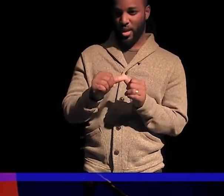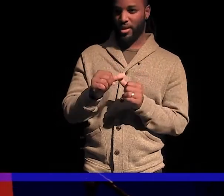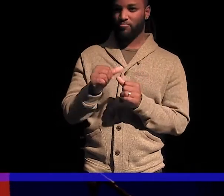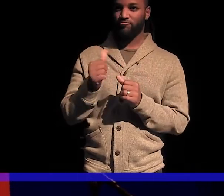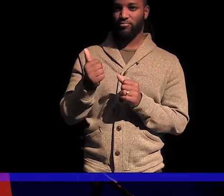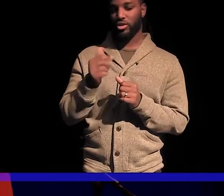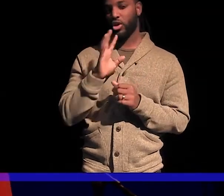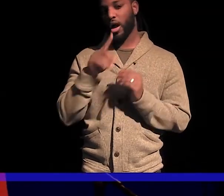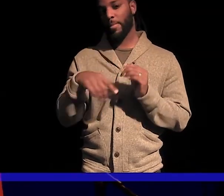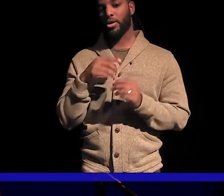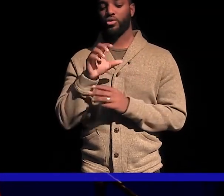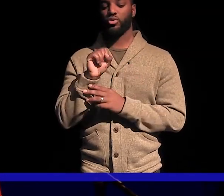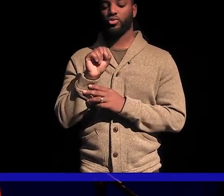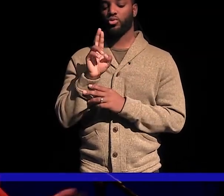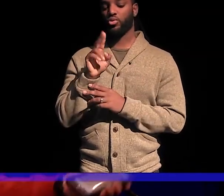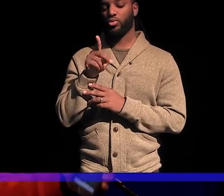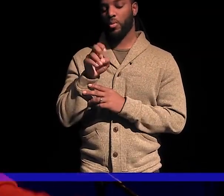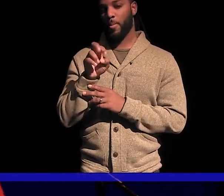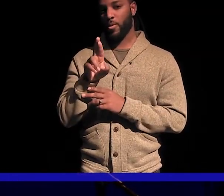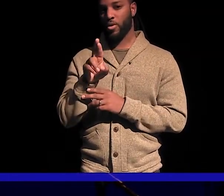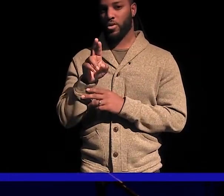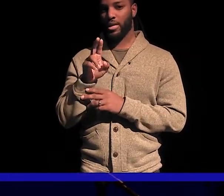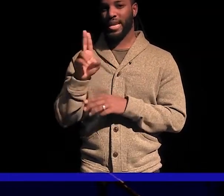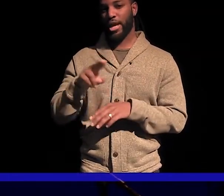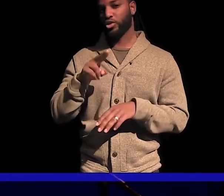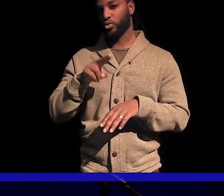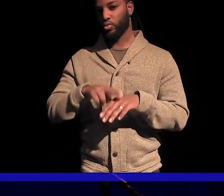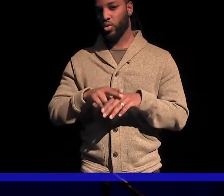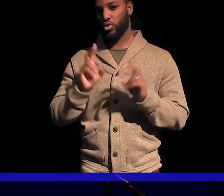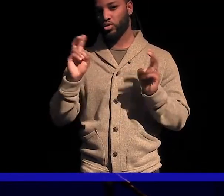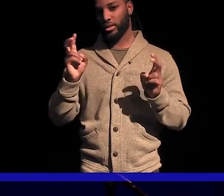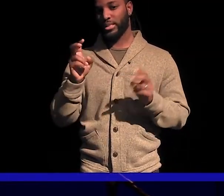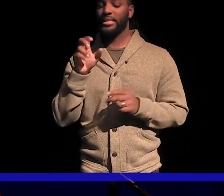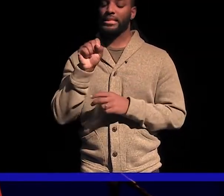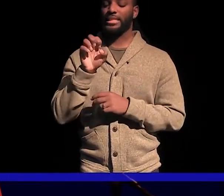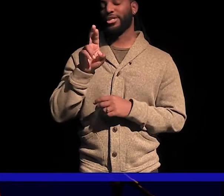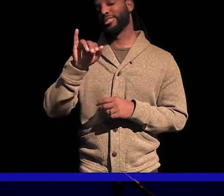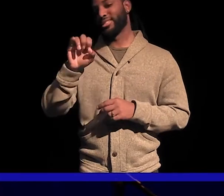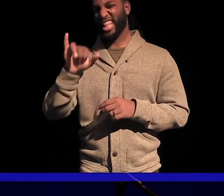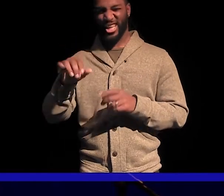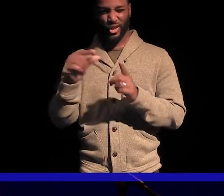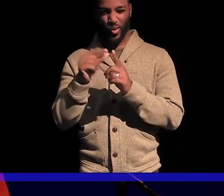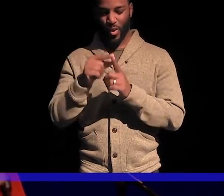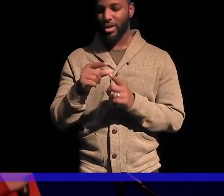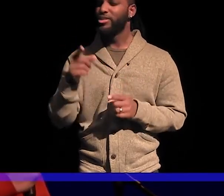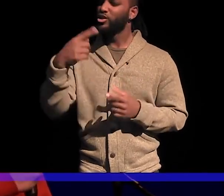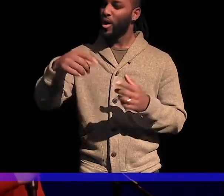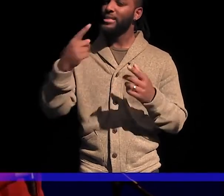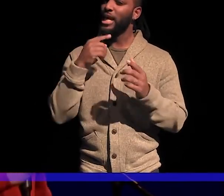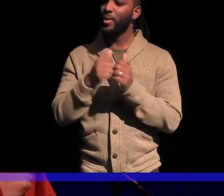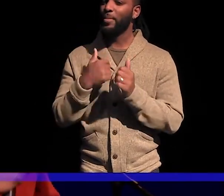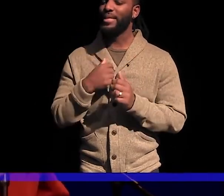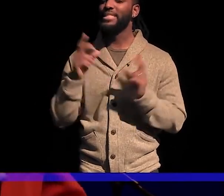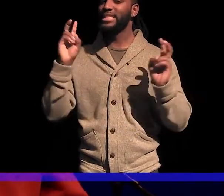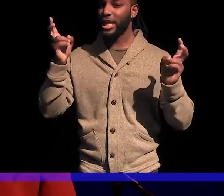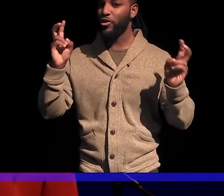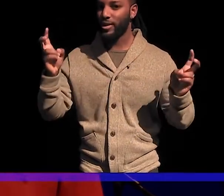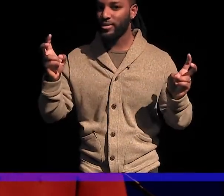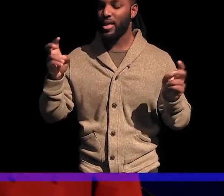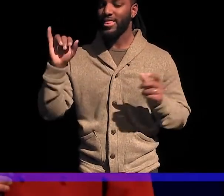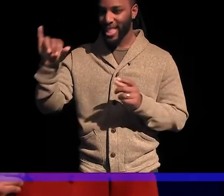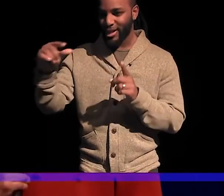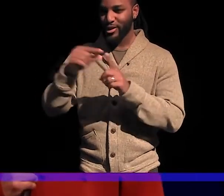go down this supernatural trend, this series, that's the word I'm looking for, series. Everybody say series. Okay, that's the